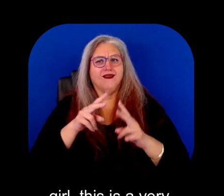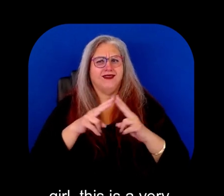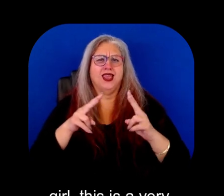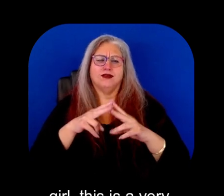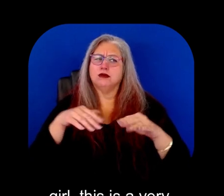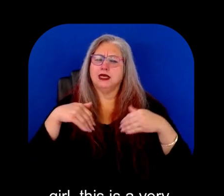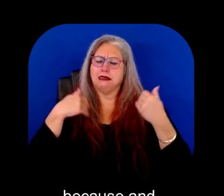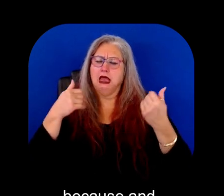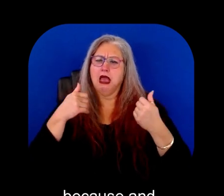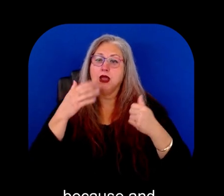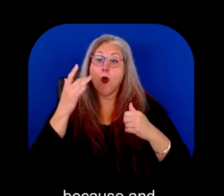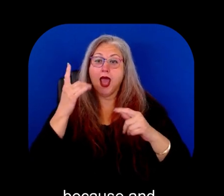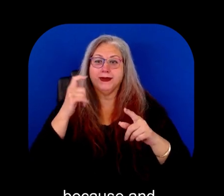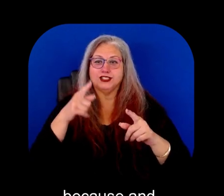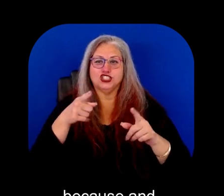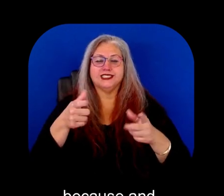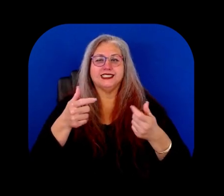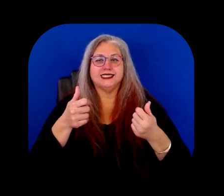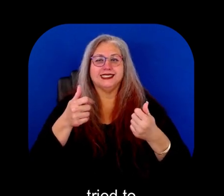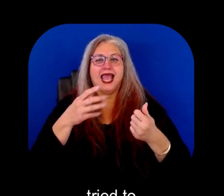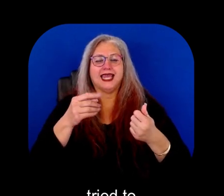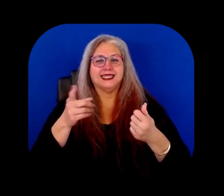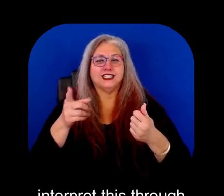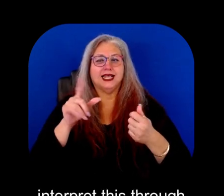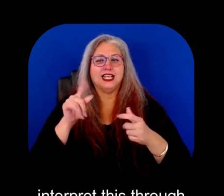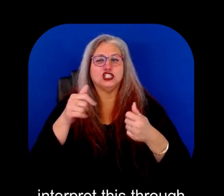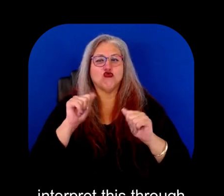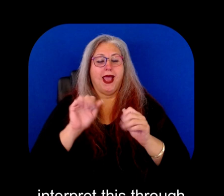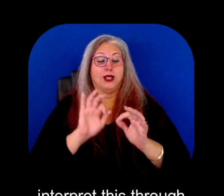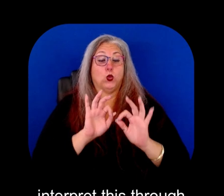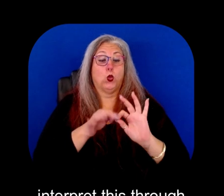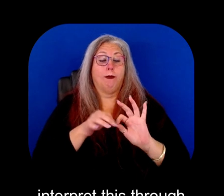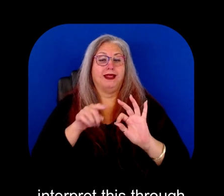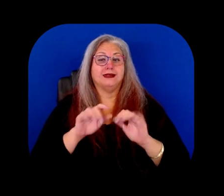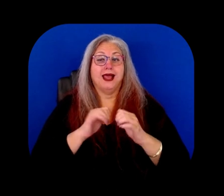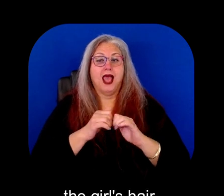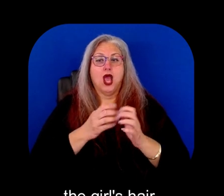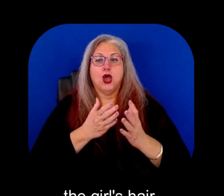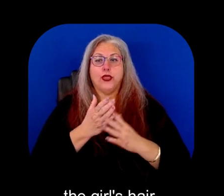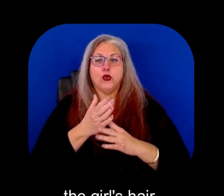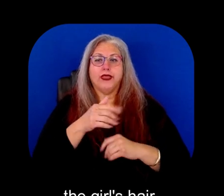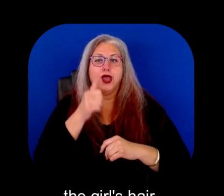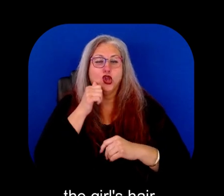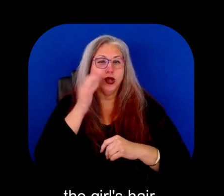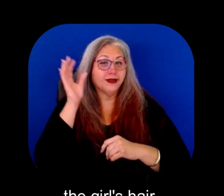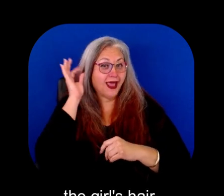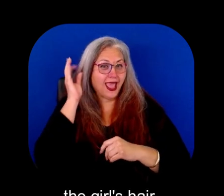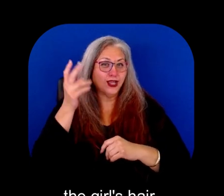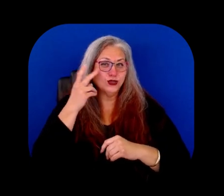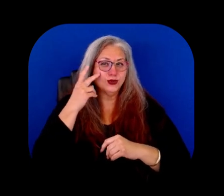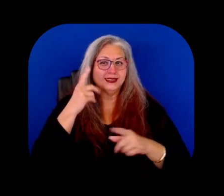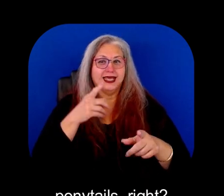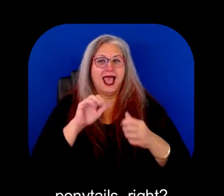very young girl, actually, because, and she tried, and Leila tried to interpret this through the girl's hair, how